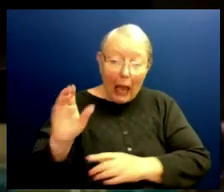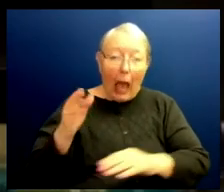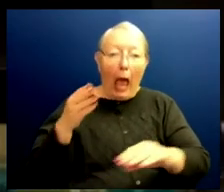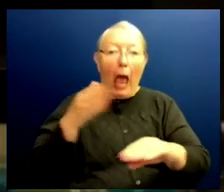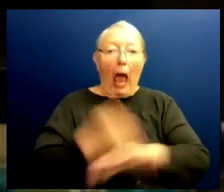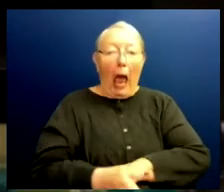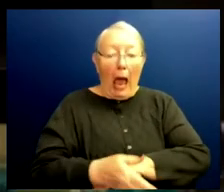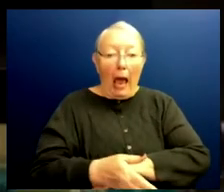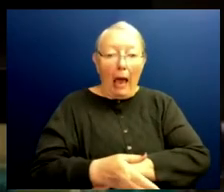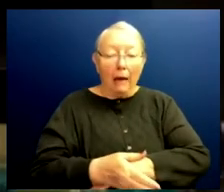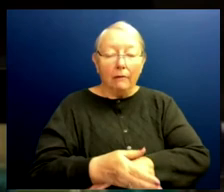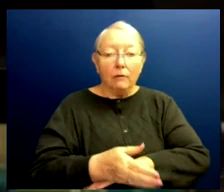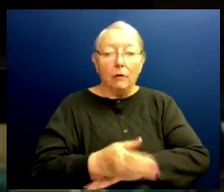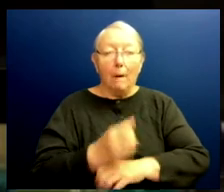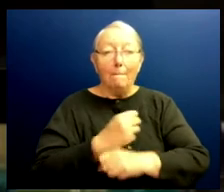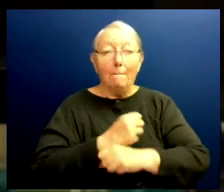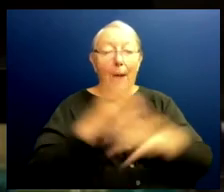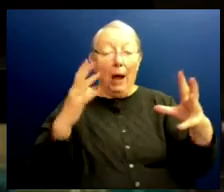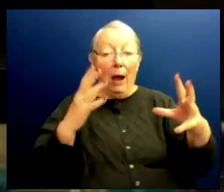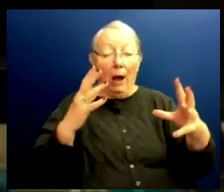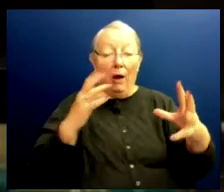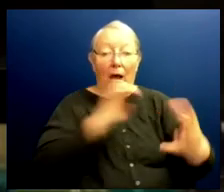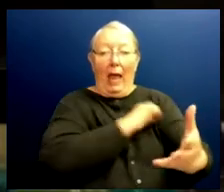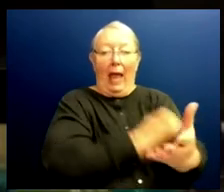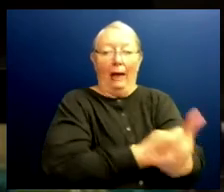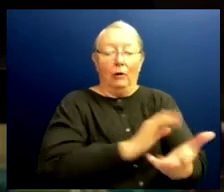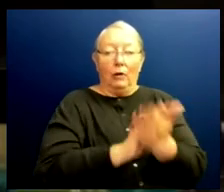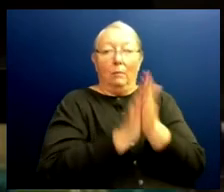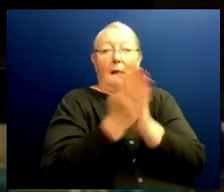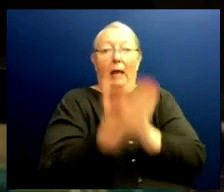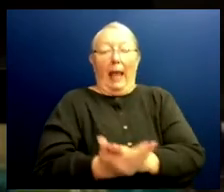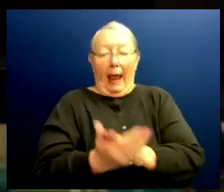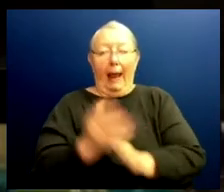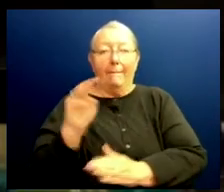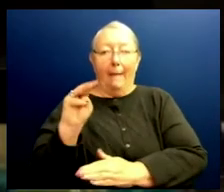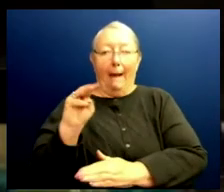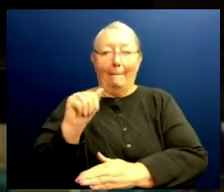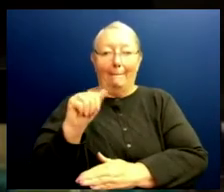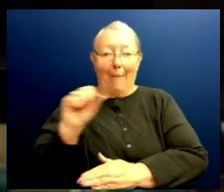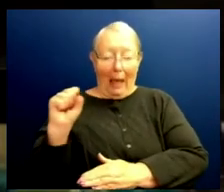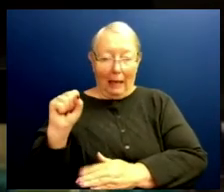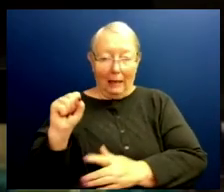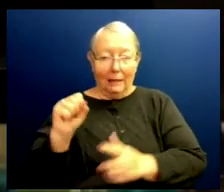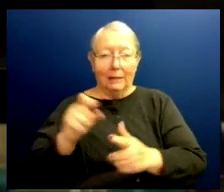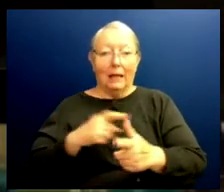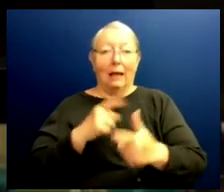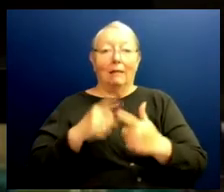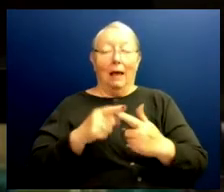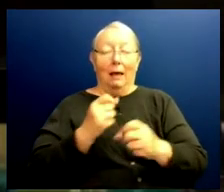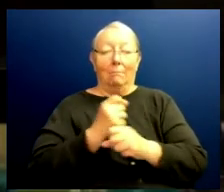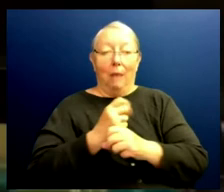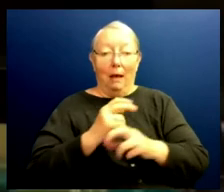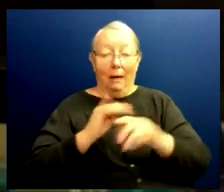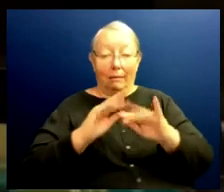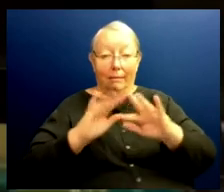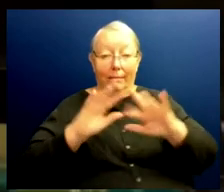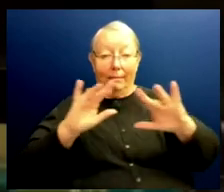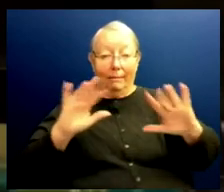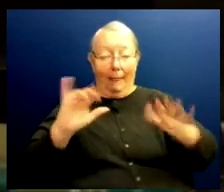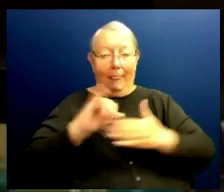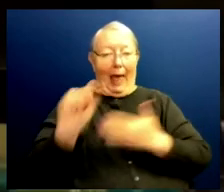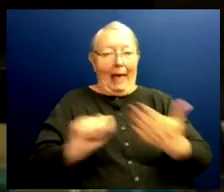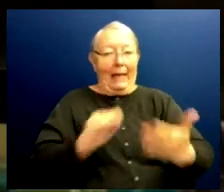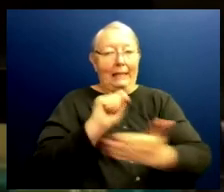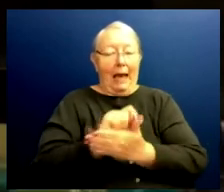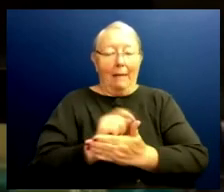into the mass, and that's where all this mass came from. That turned out, from the expansion, which is very rapid at the time of the Big Bang,